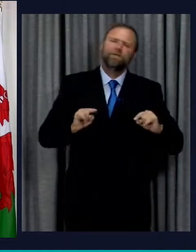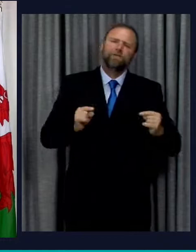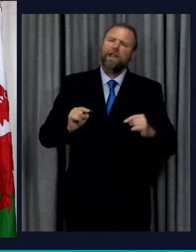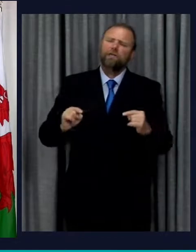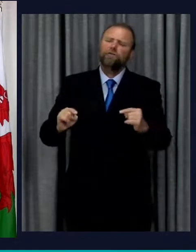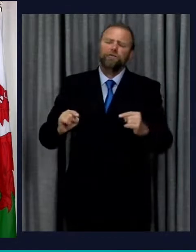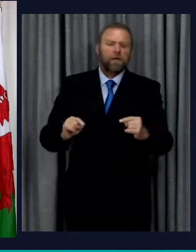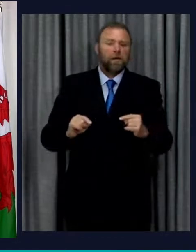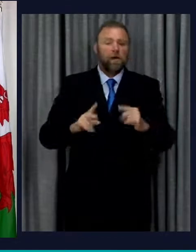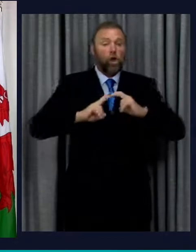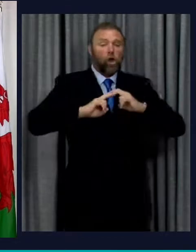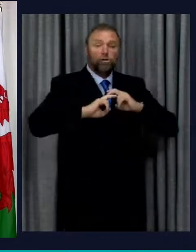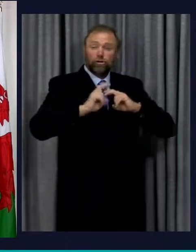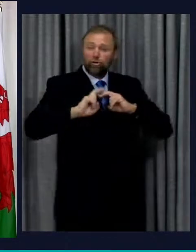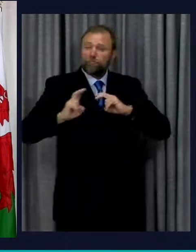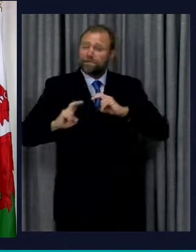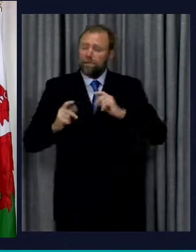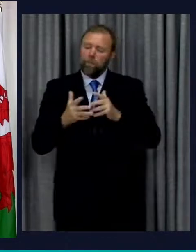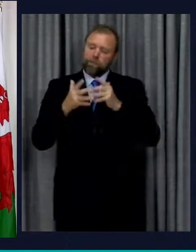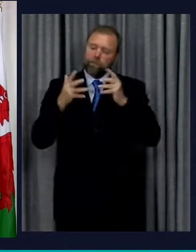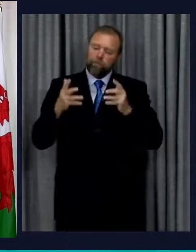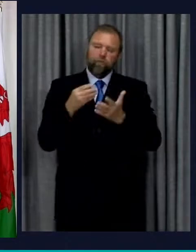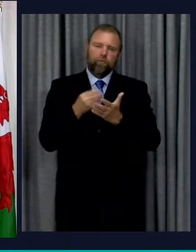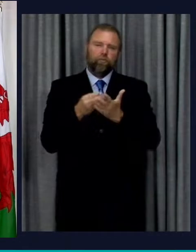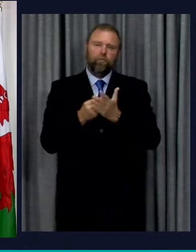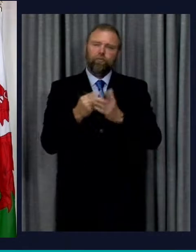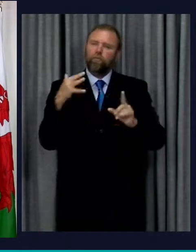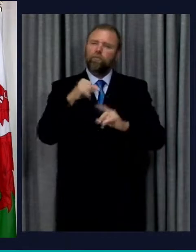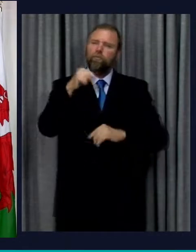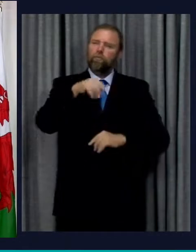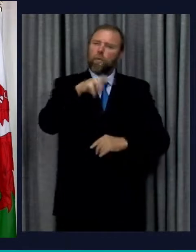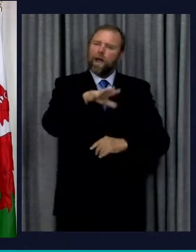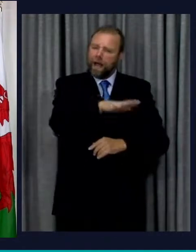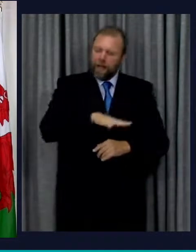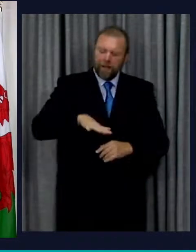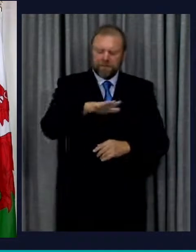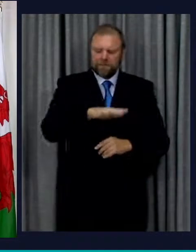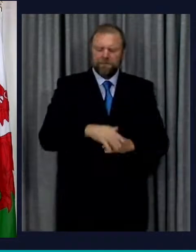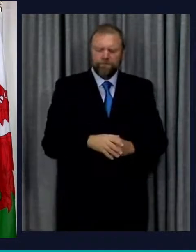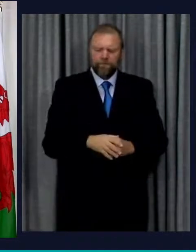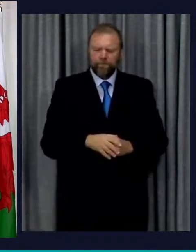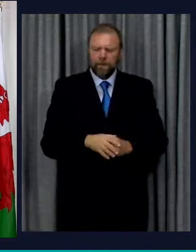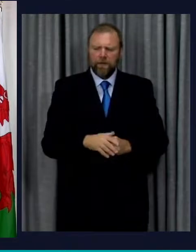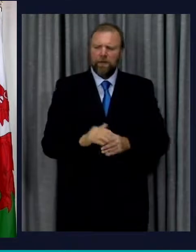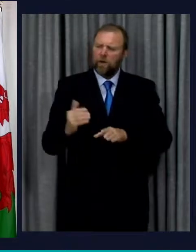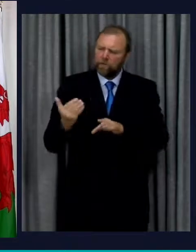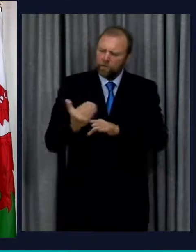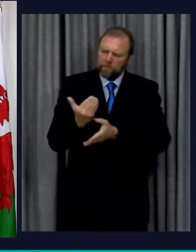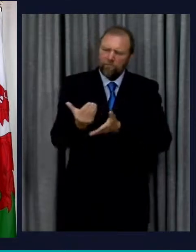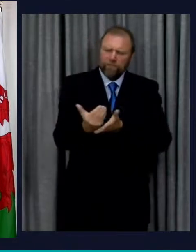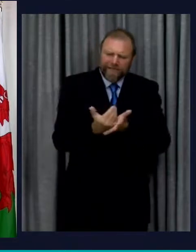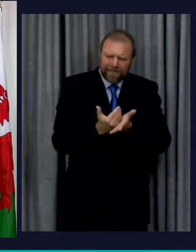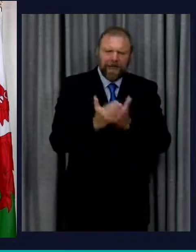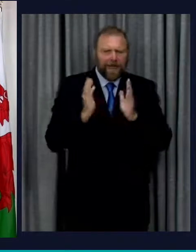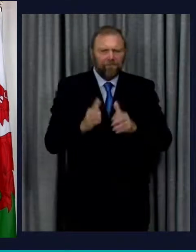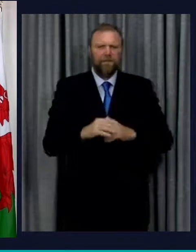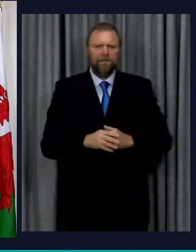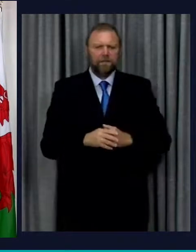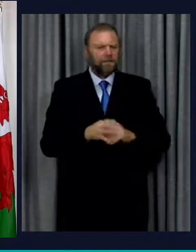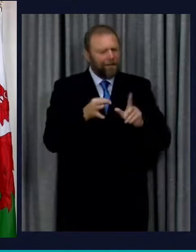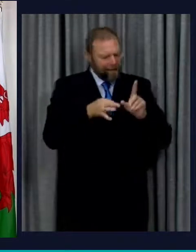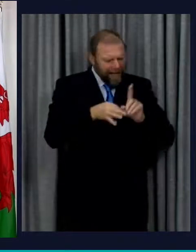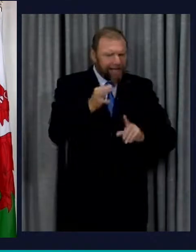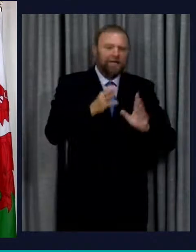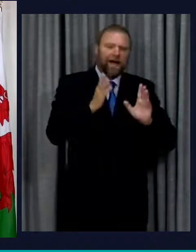huge economic impact here in Wales is done on a basis where jobs are protected and enhanced, but also it's done on a sustainable